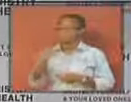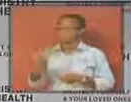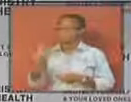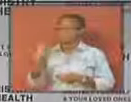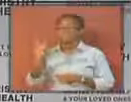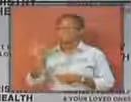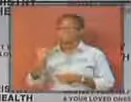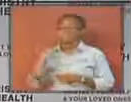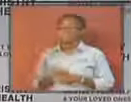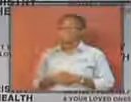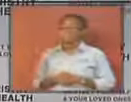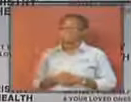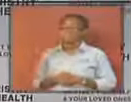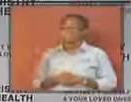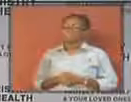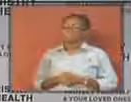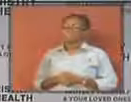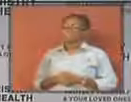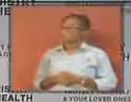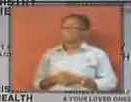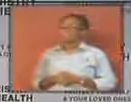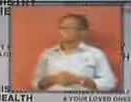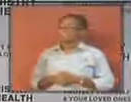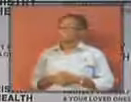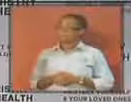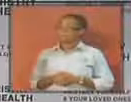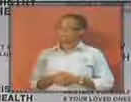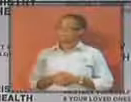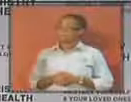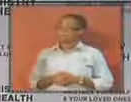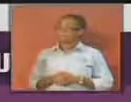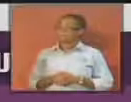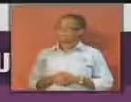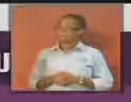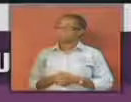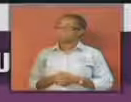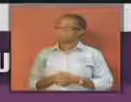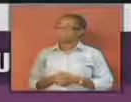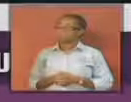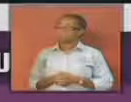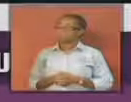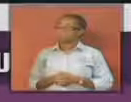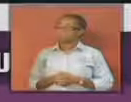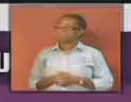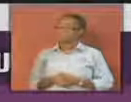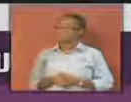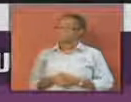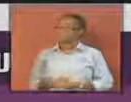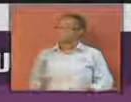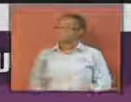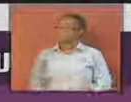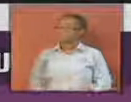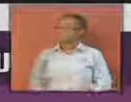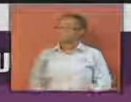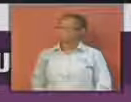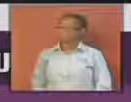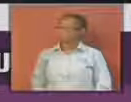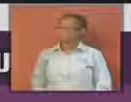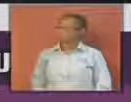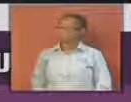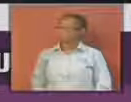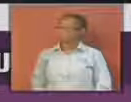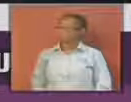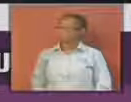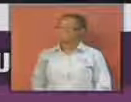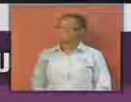Hi, I was wondering in terms of what would we need, or what would we need if we have